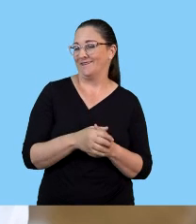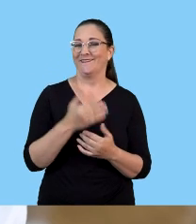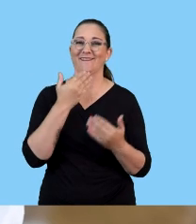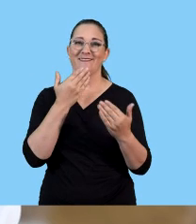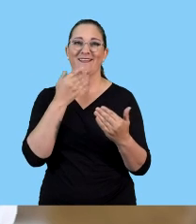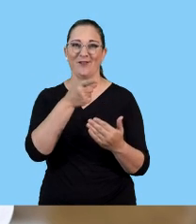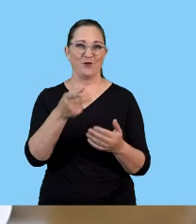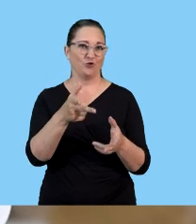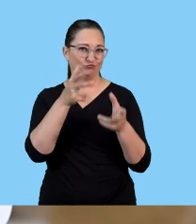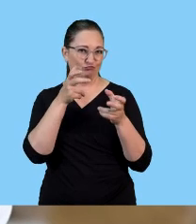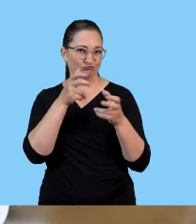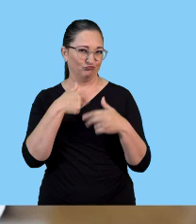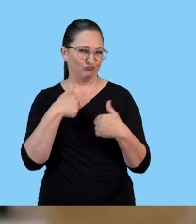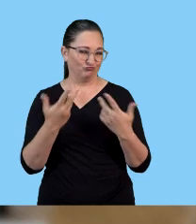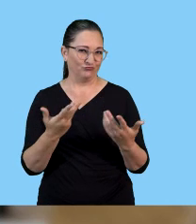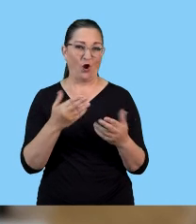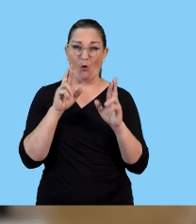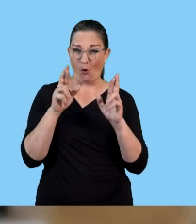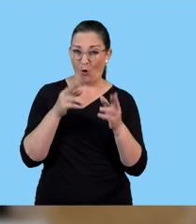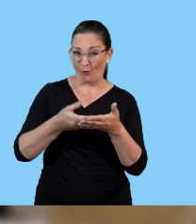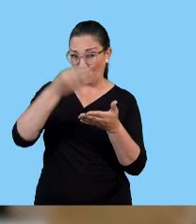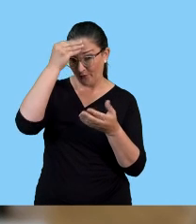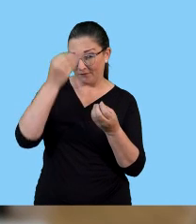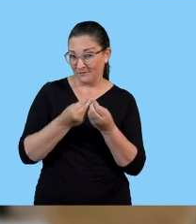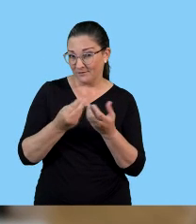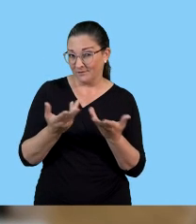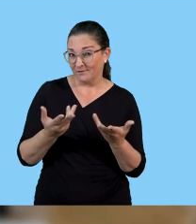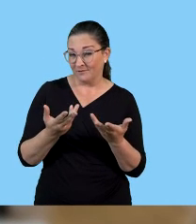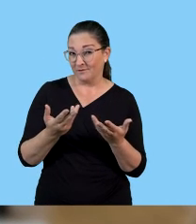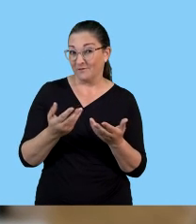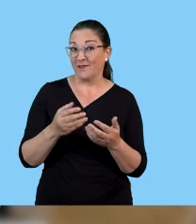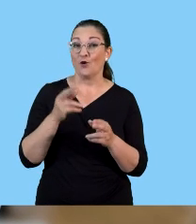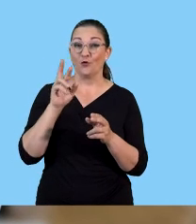everyone for listening to me today. I really hope you guys learned something.